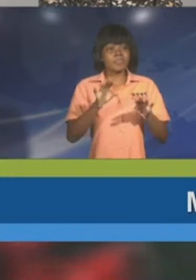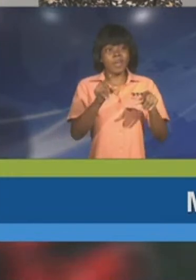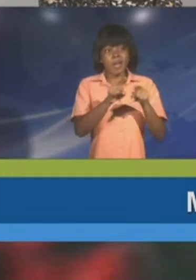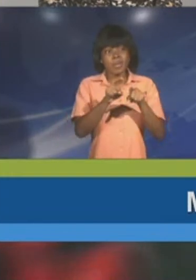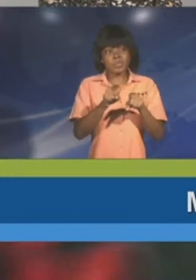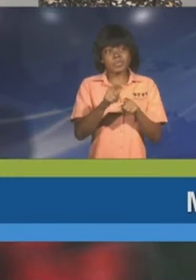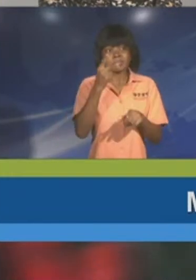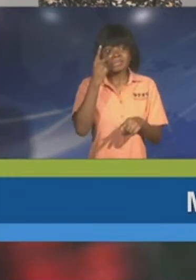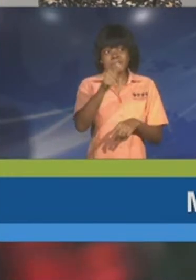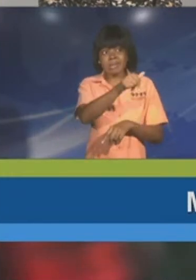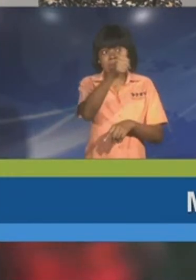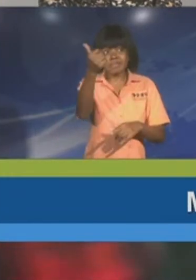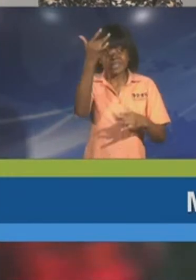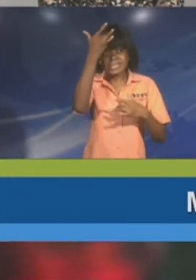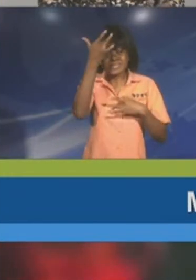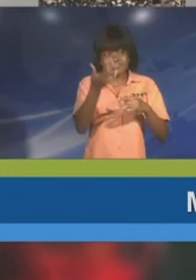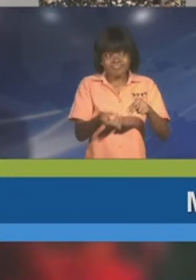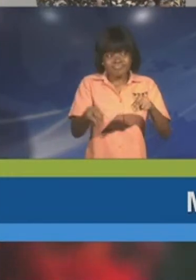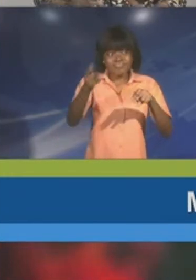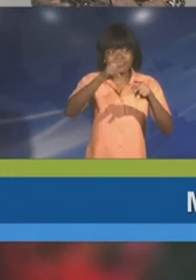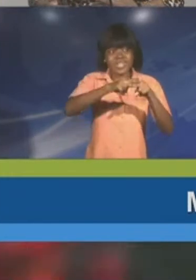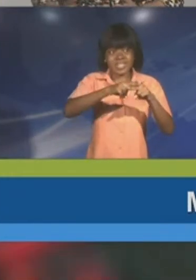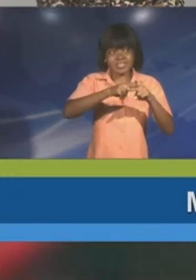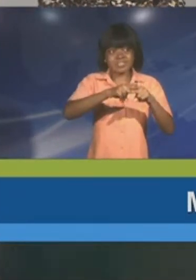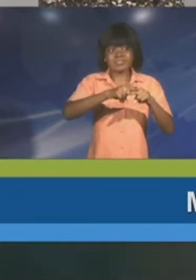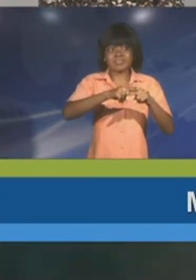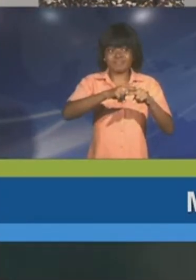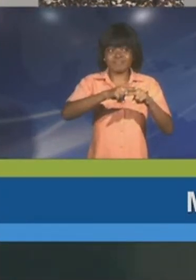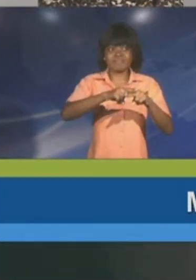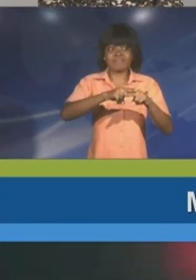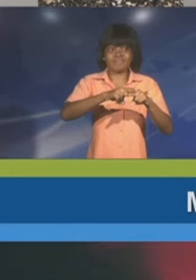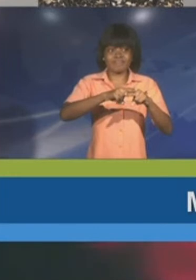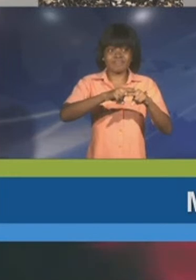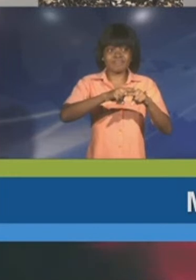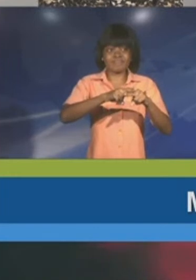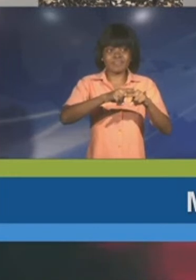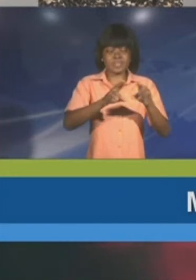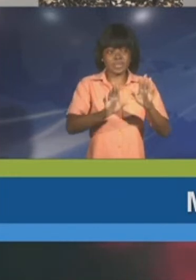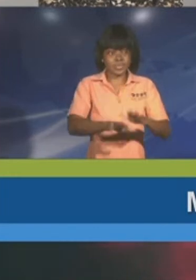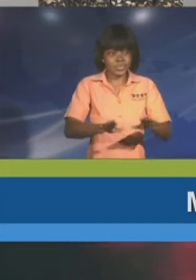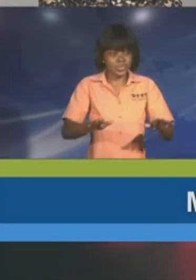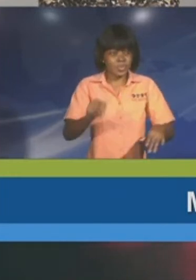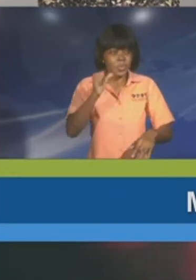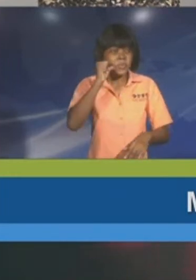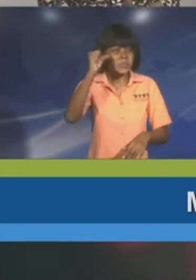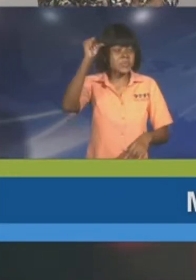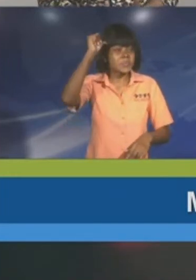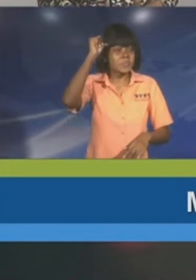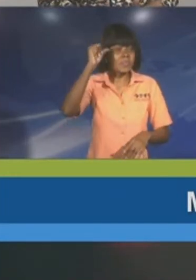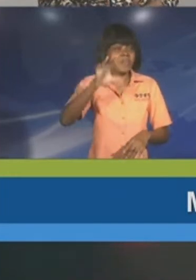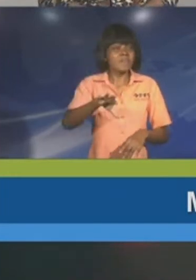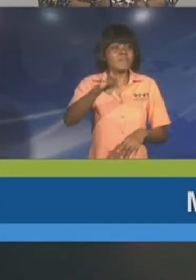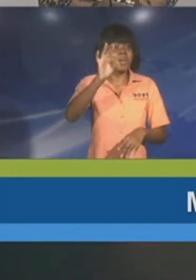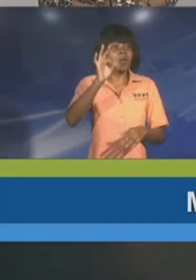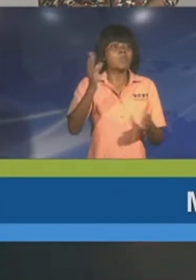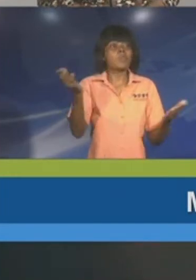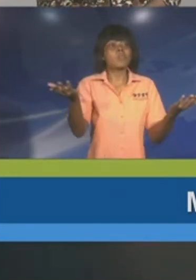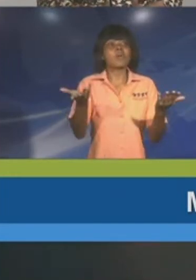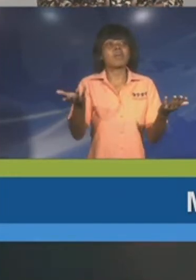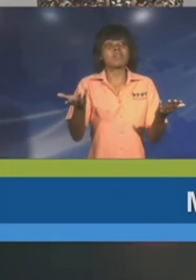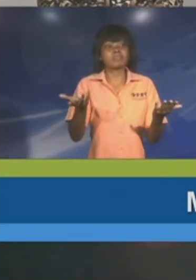illnesses. And we've had our kids coming out, we've had the adults coming out, and you've been finding lots more COVID